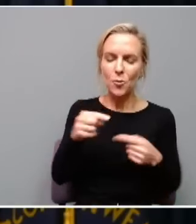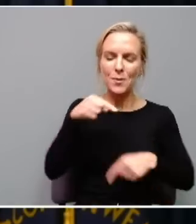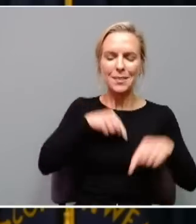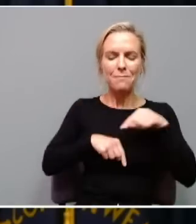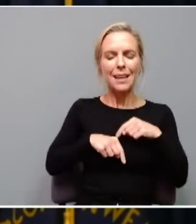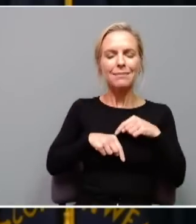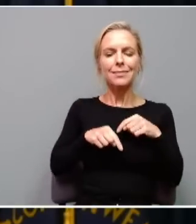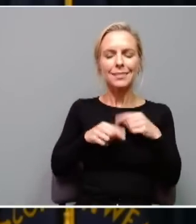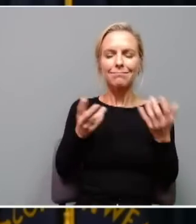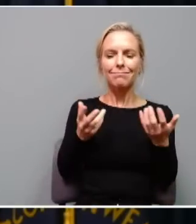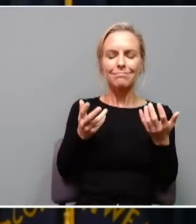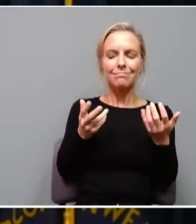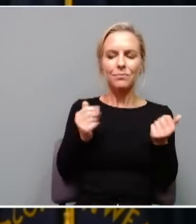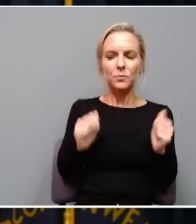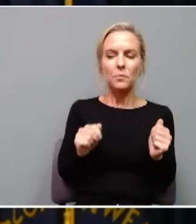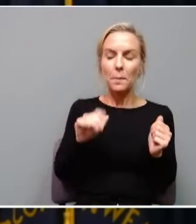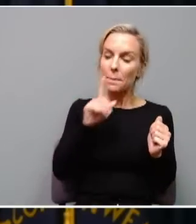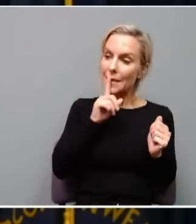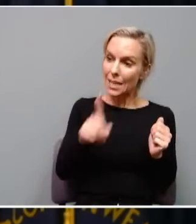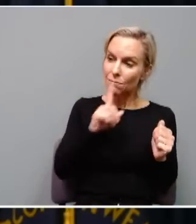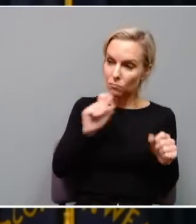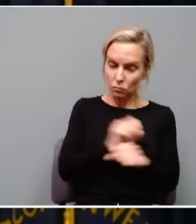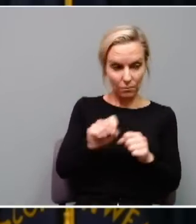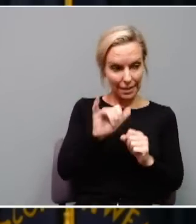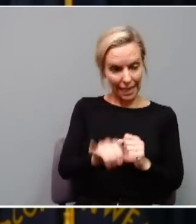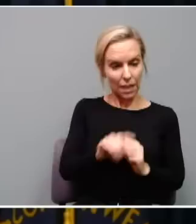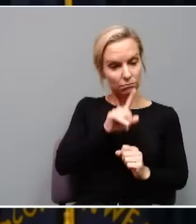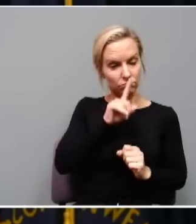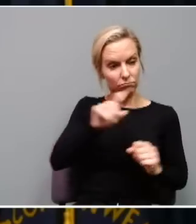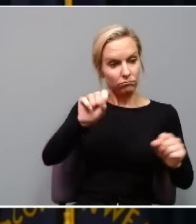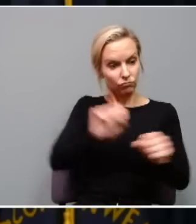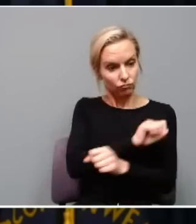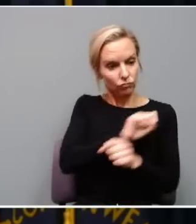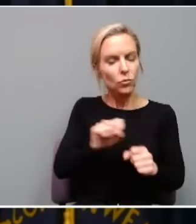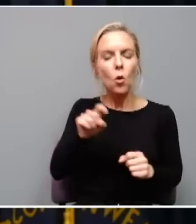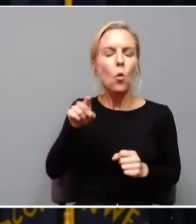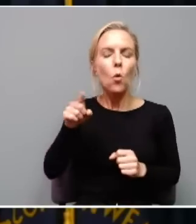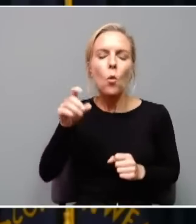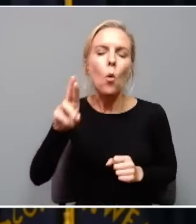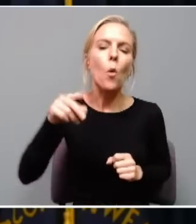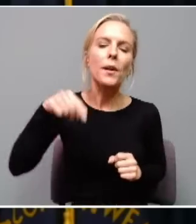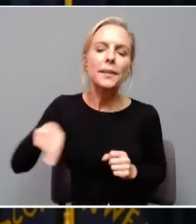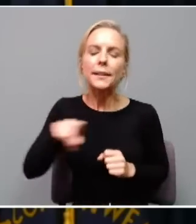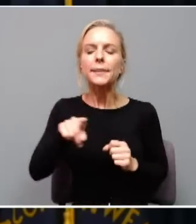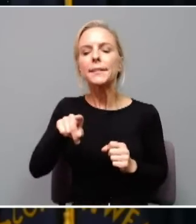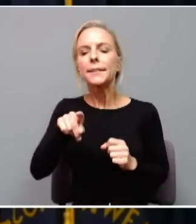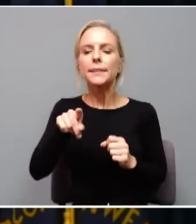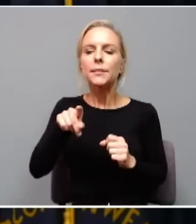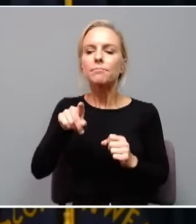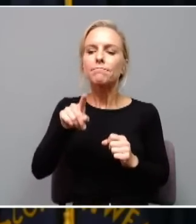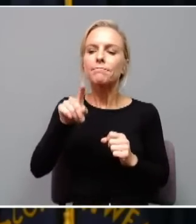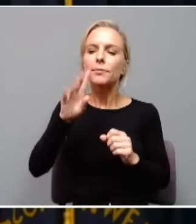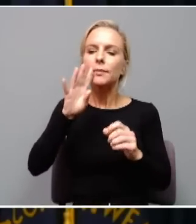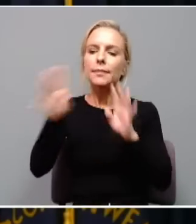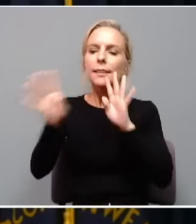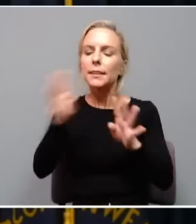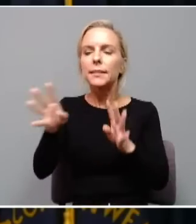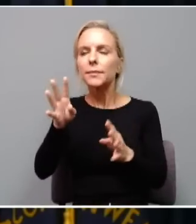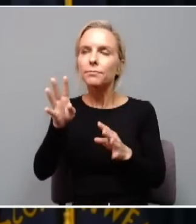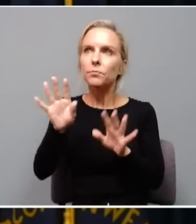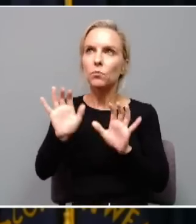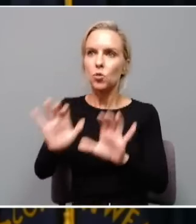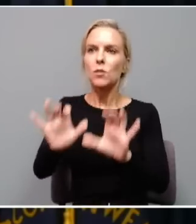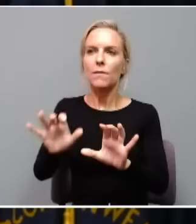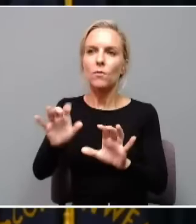is it real, or are people pushing different things for different